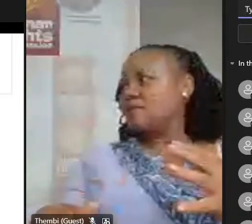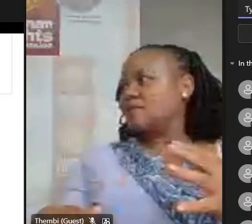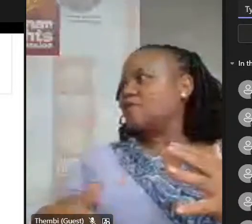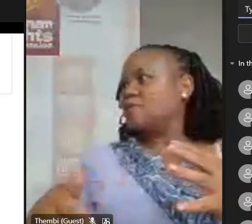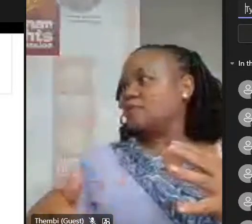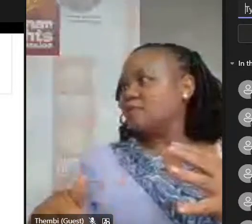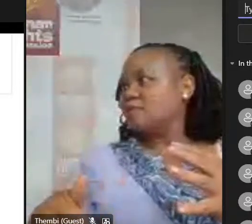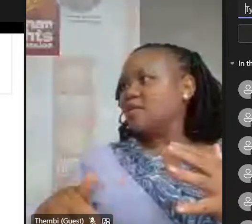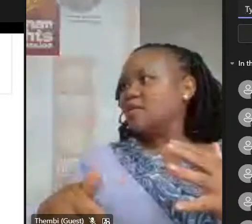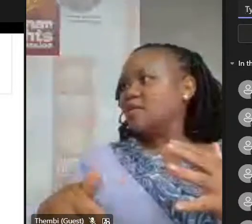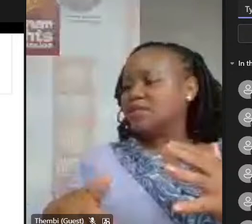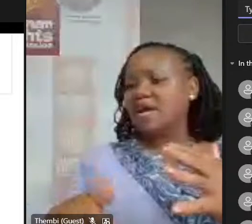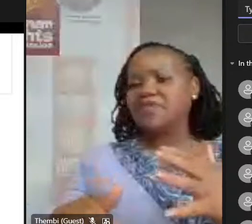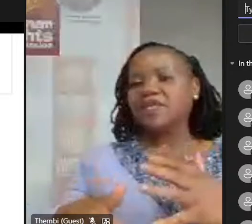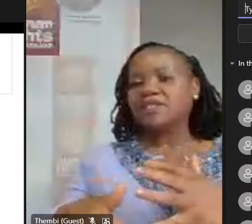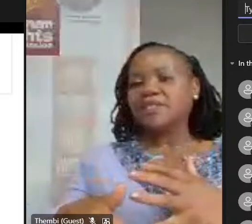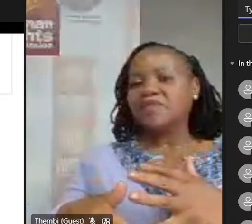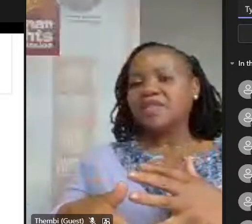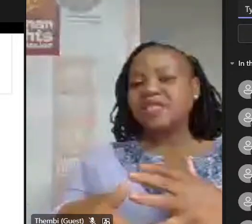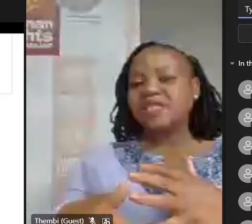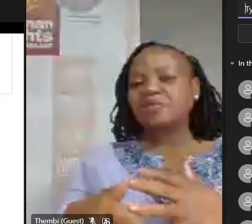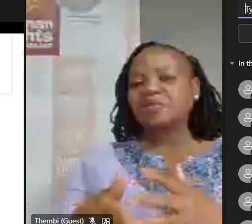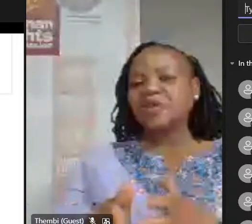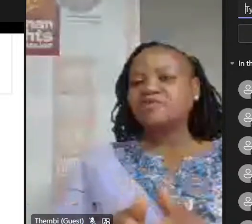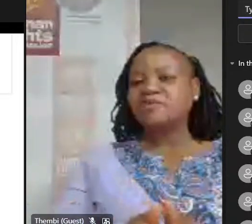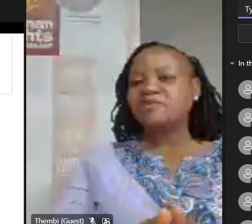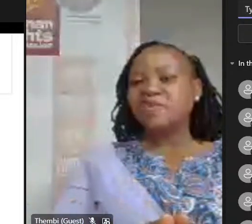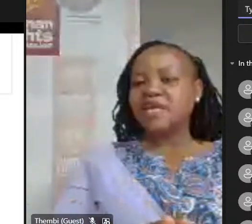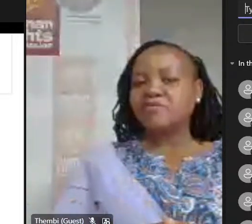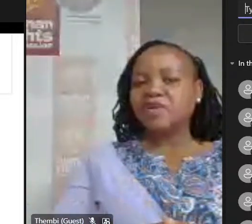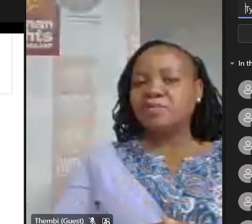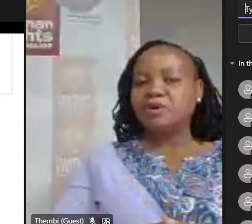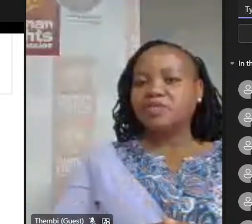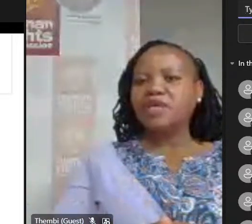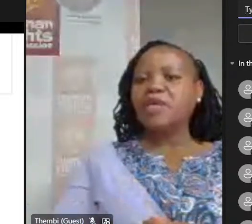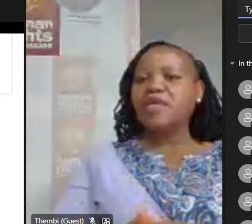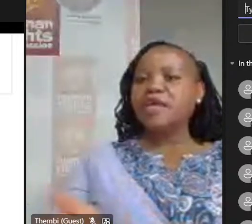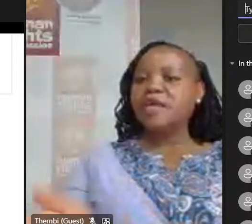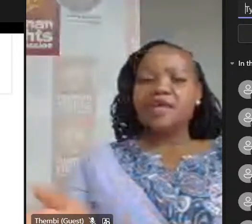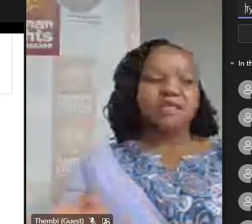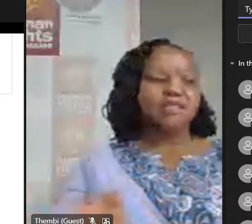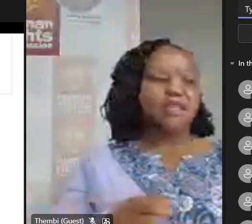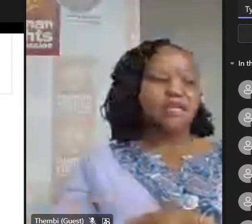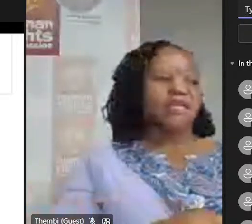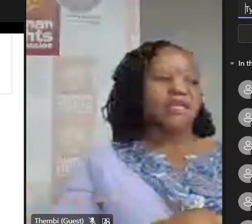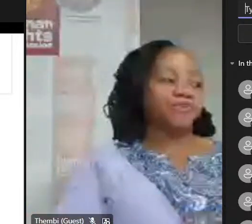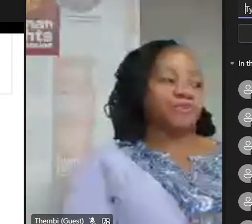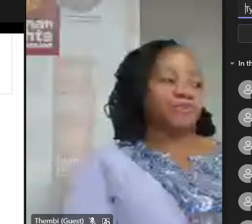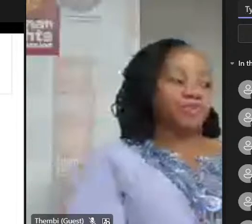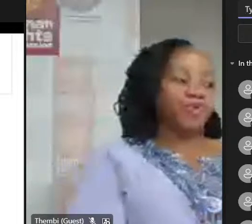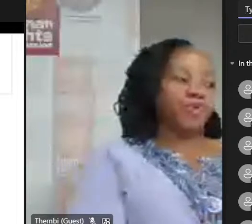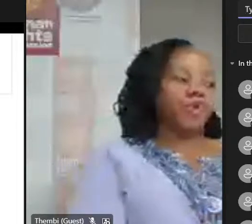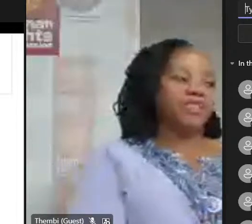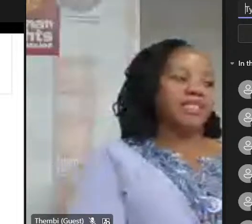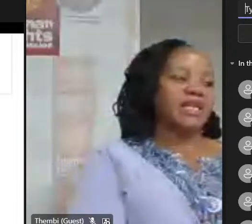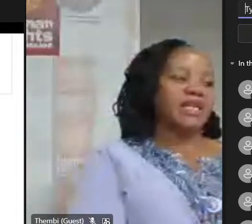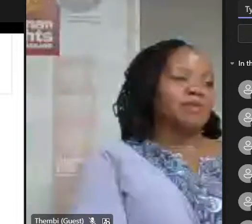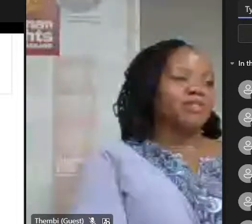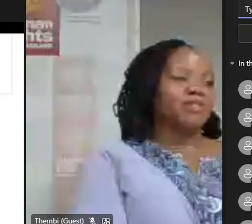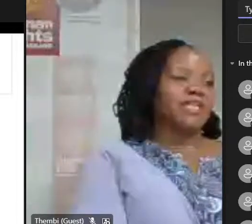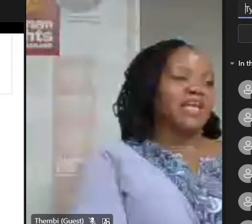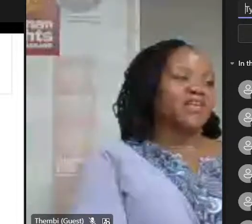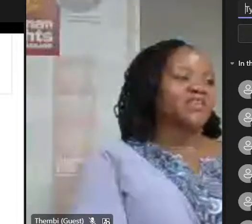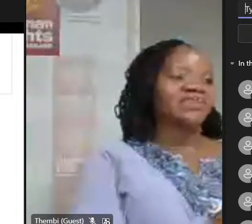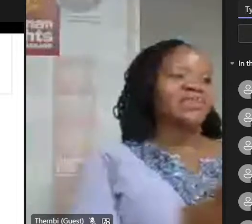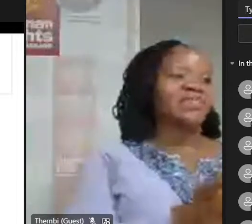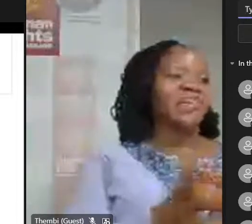health and well-being. So I think it's something that we also have to be very careful about. And if you saw the question that I posed